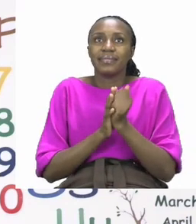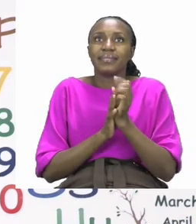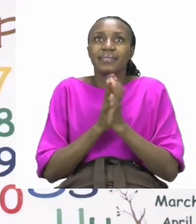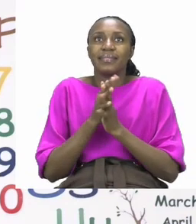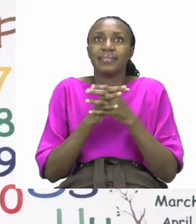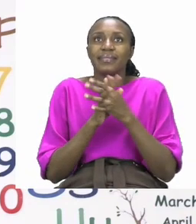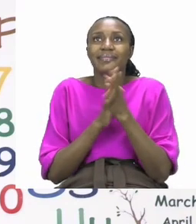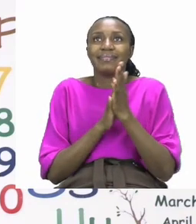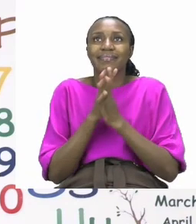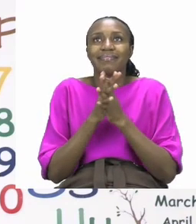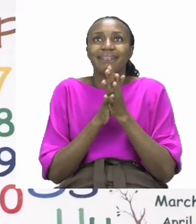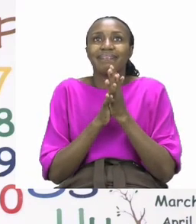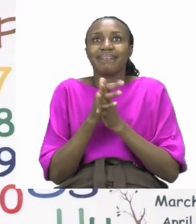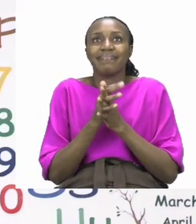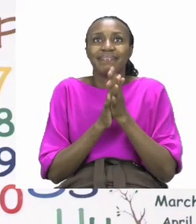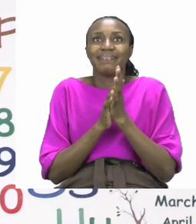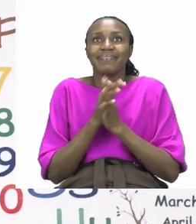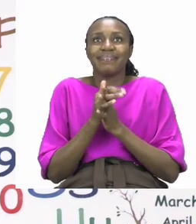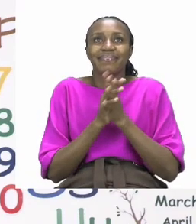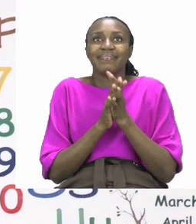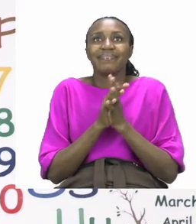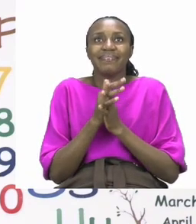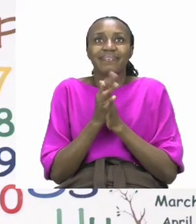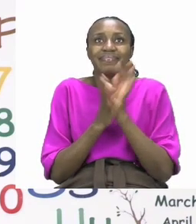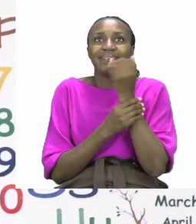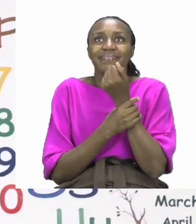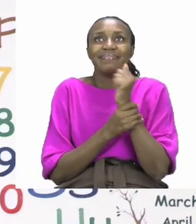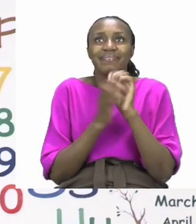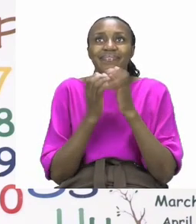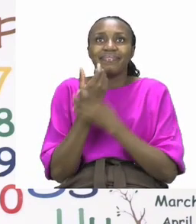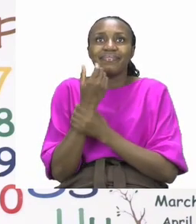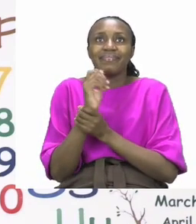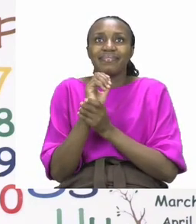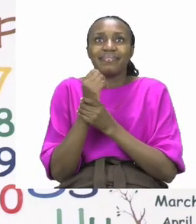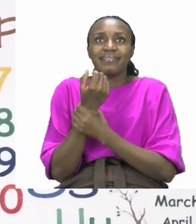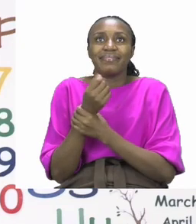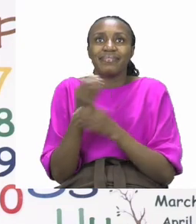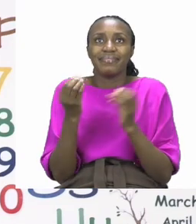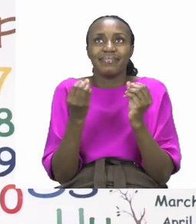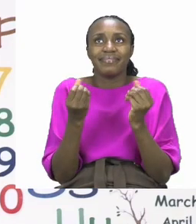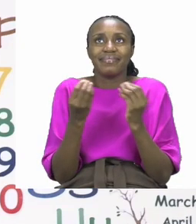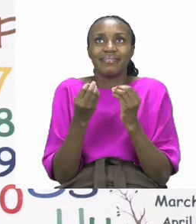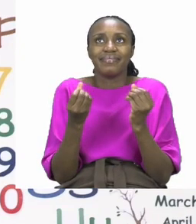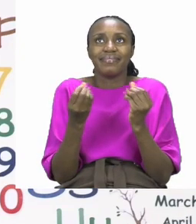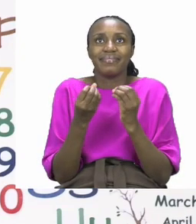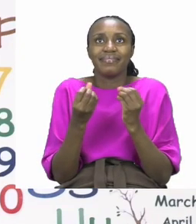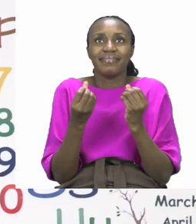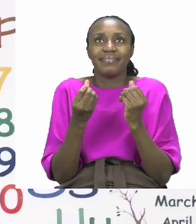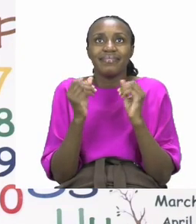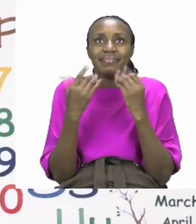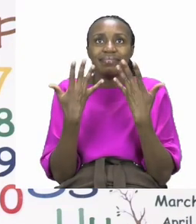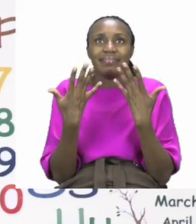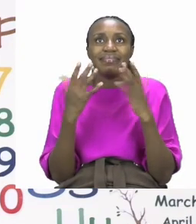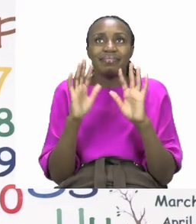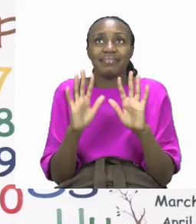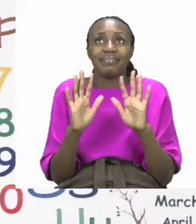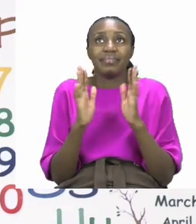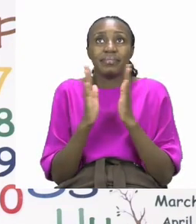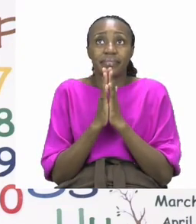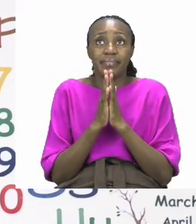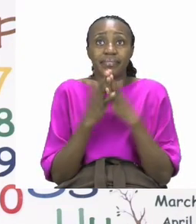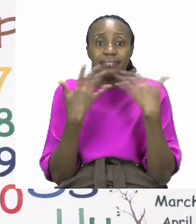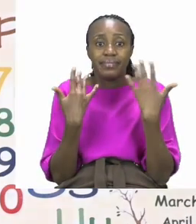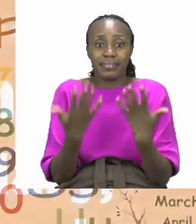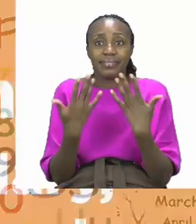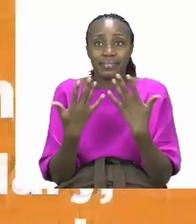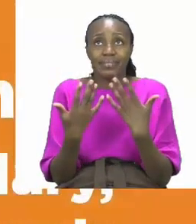in between our fingers, on our wrists, and our fingertips too. Make sure your hands are dry before